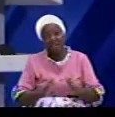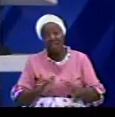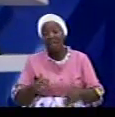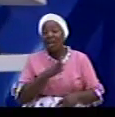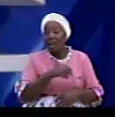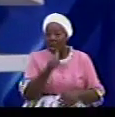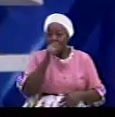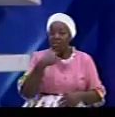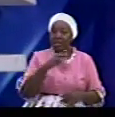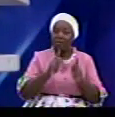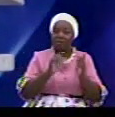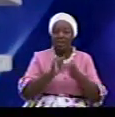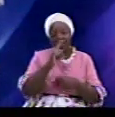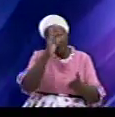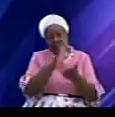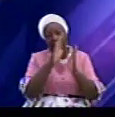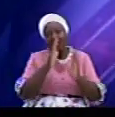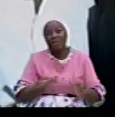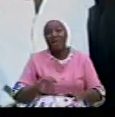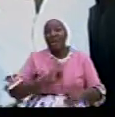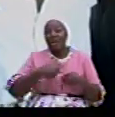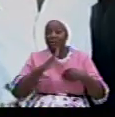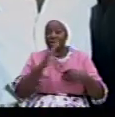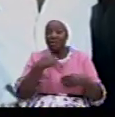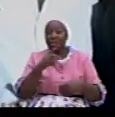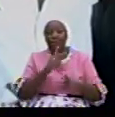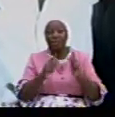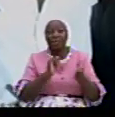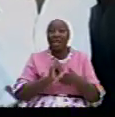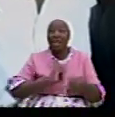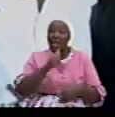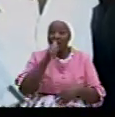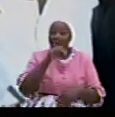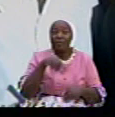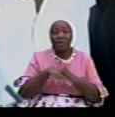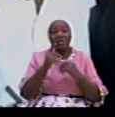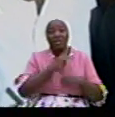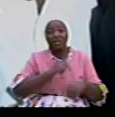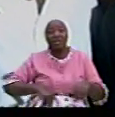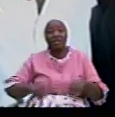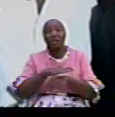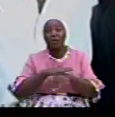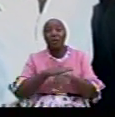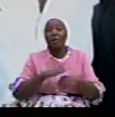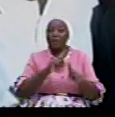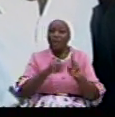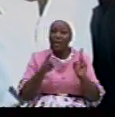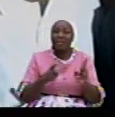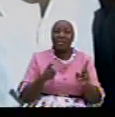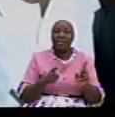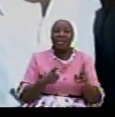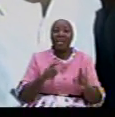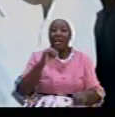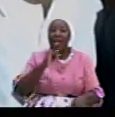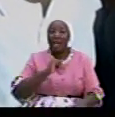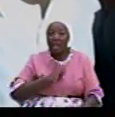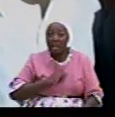I'm a believer. I've been telling people I am in the kingdom. But I